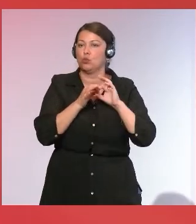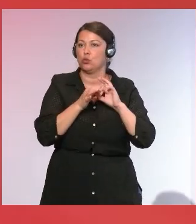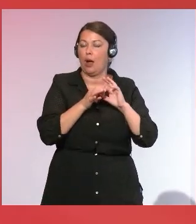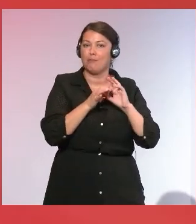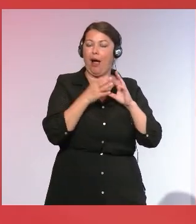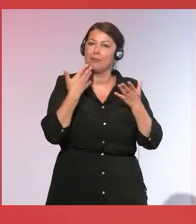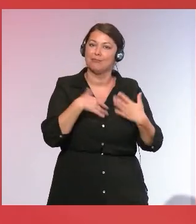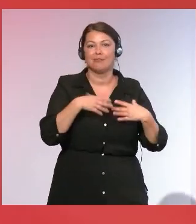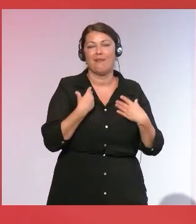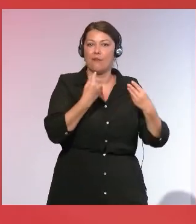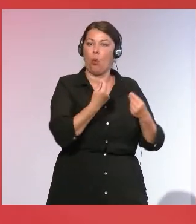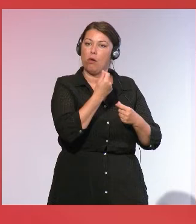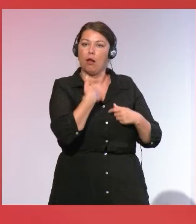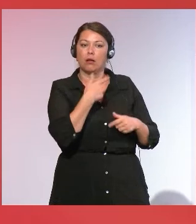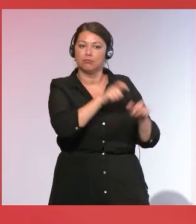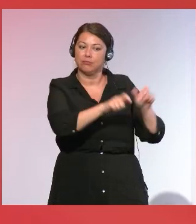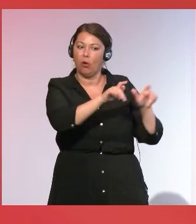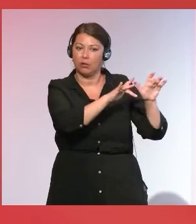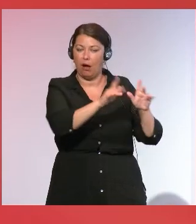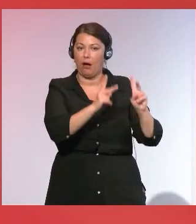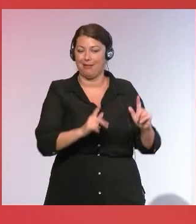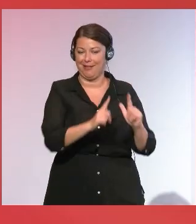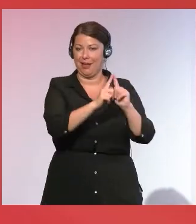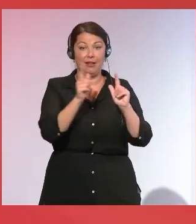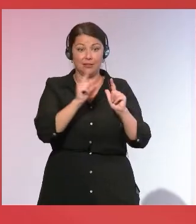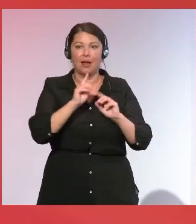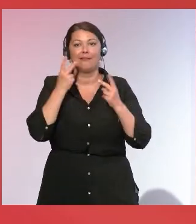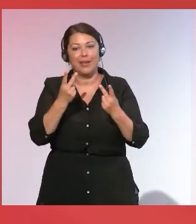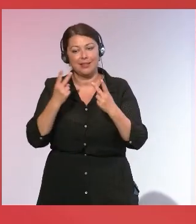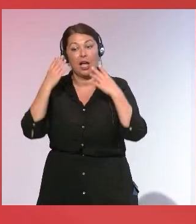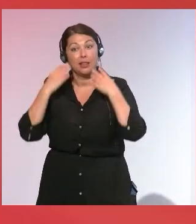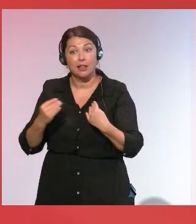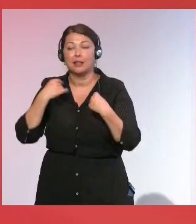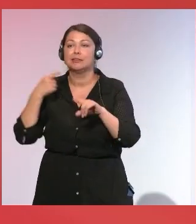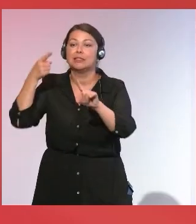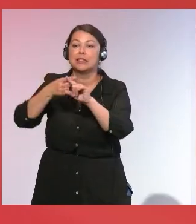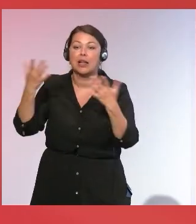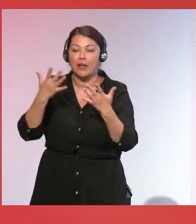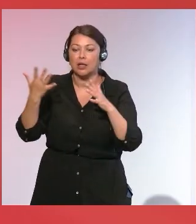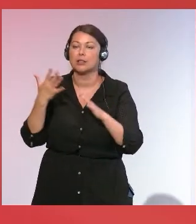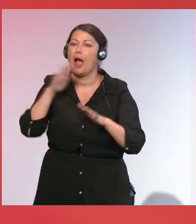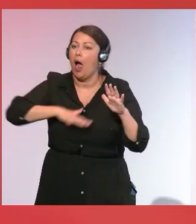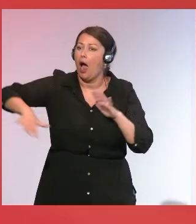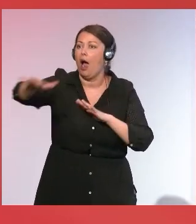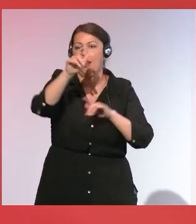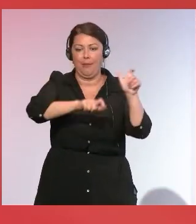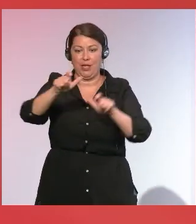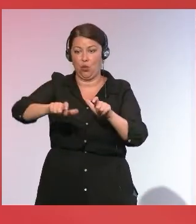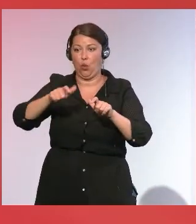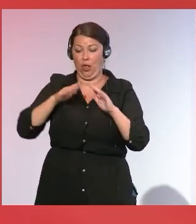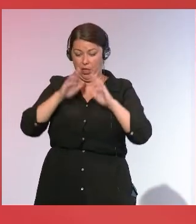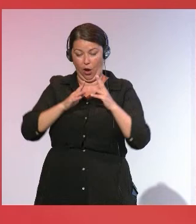of meters of their home. And also for the people that might not, the elderly, for example, that might not be able to walk very far.